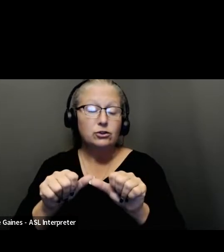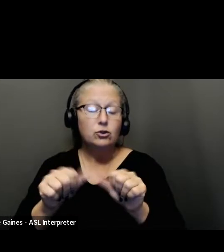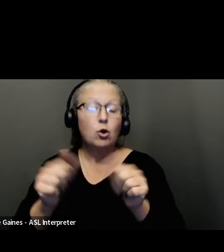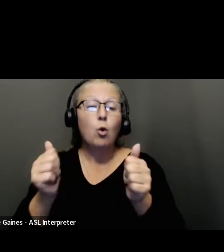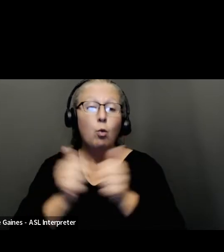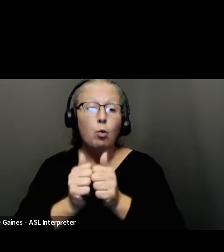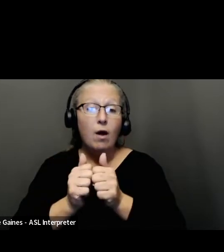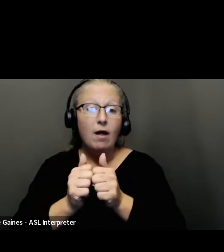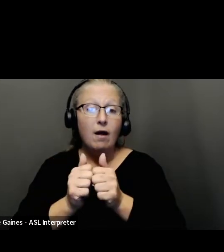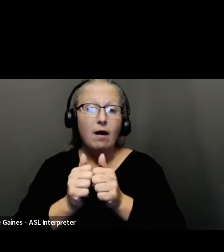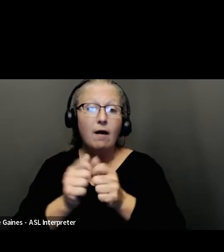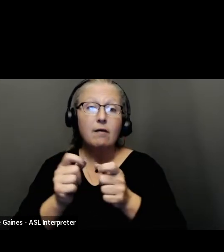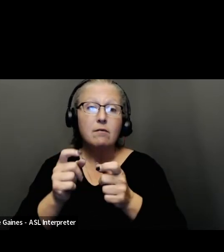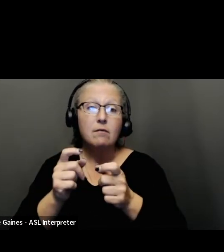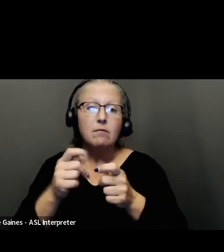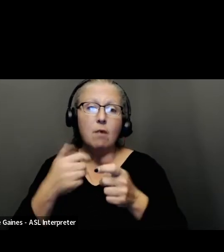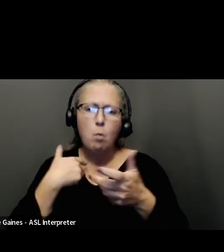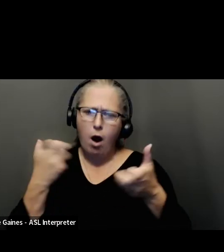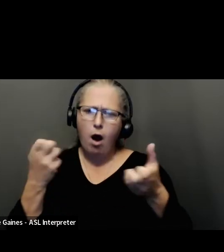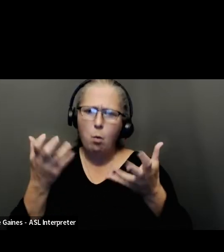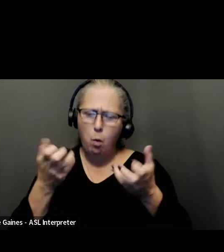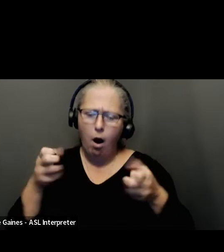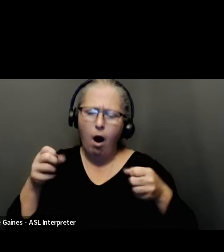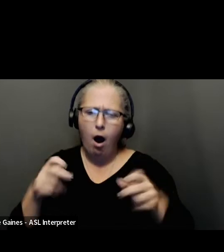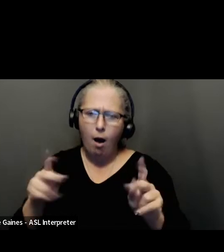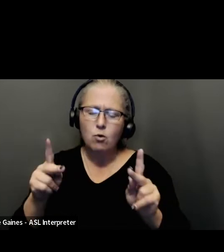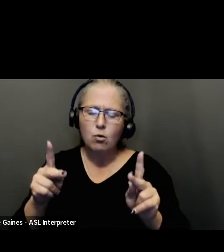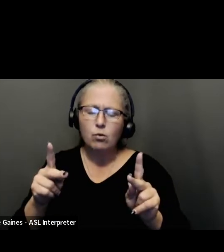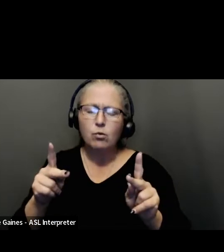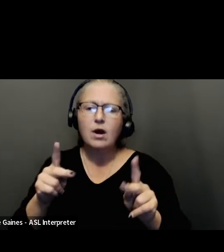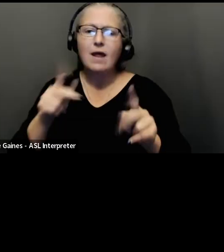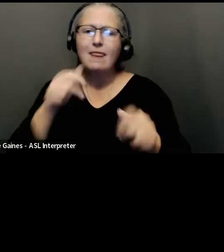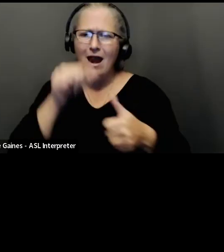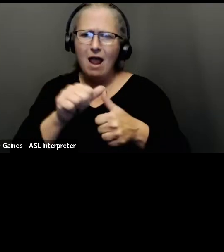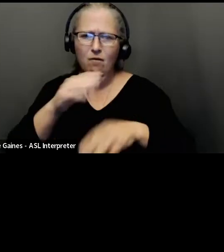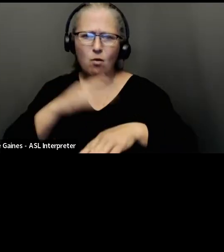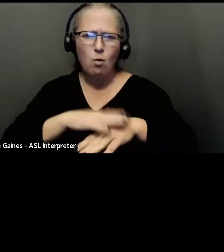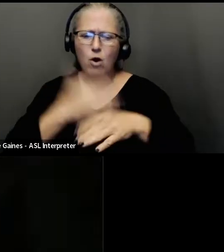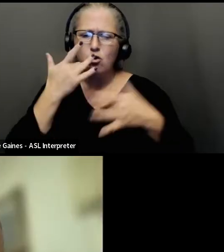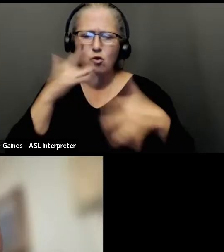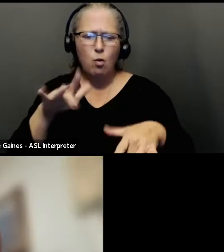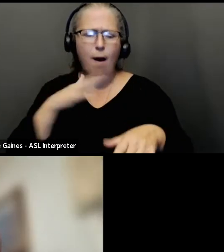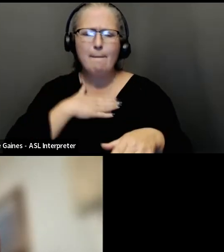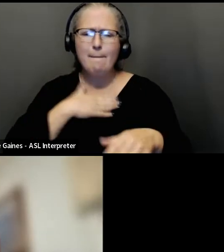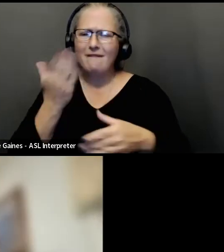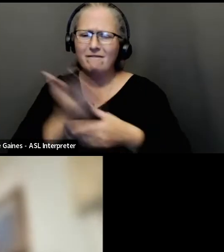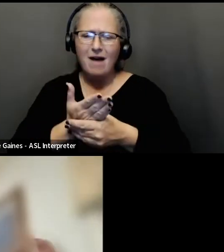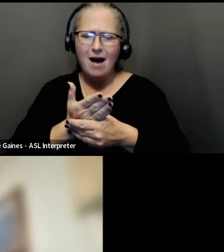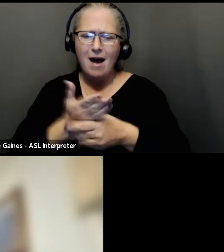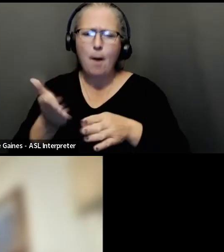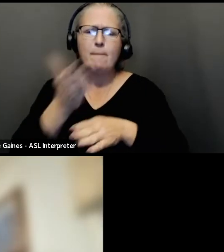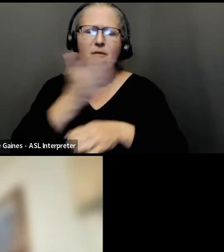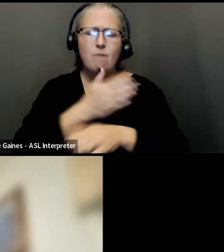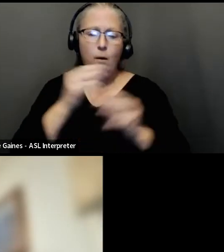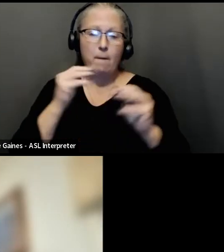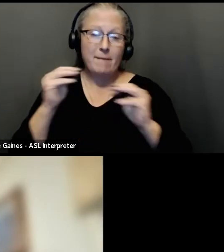an opportunity to not have the letter of warning put in my file before the